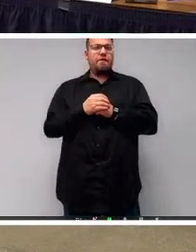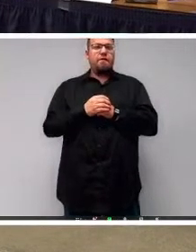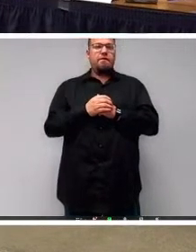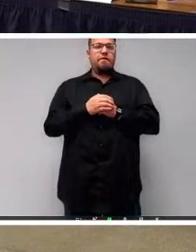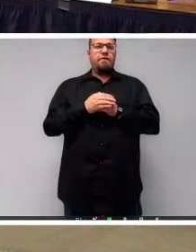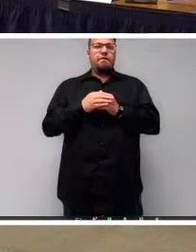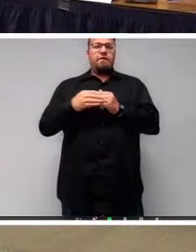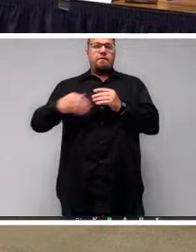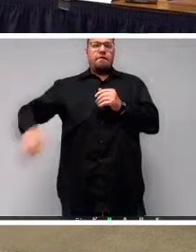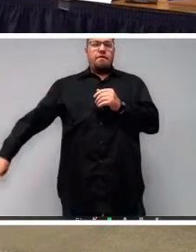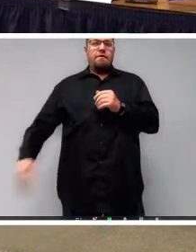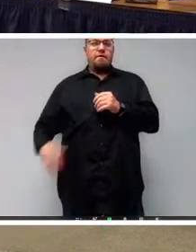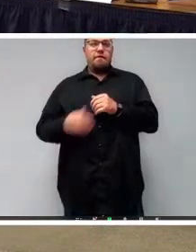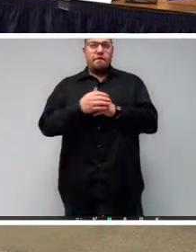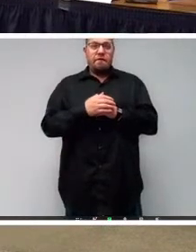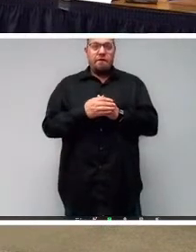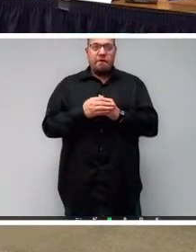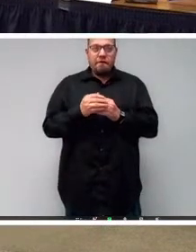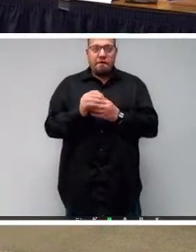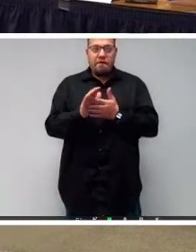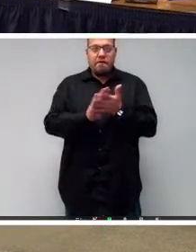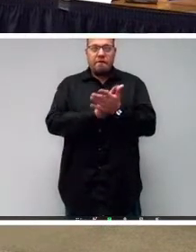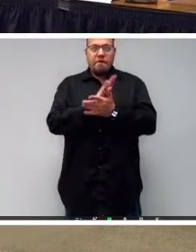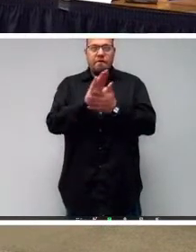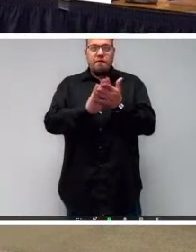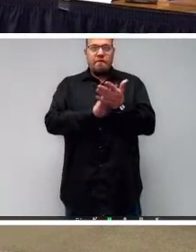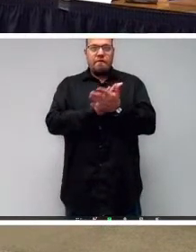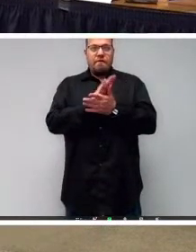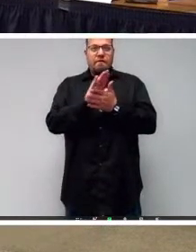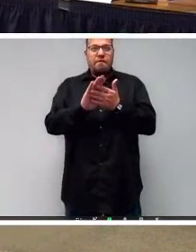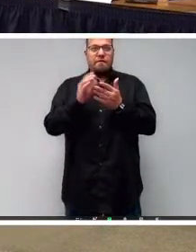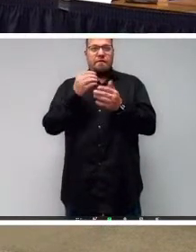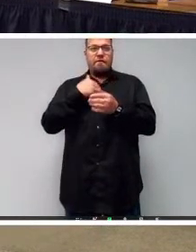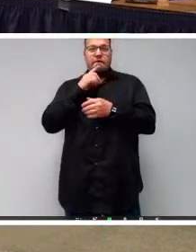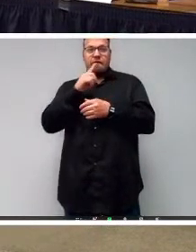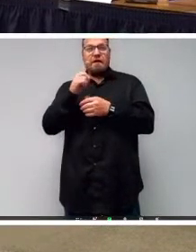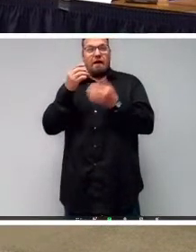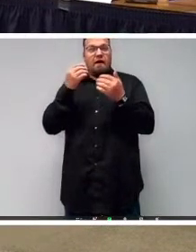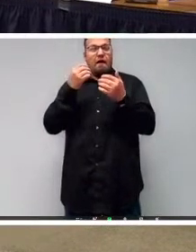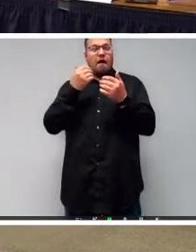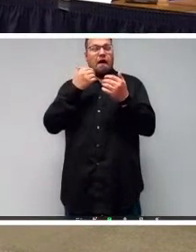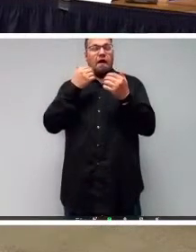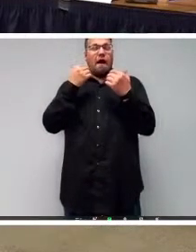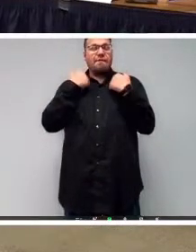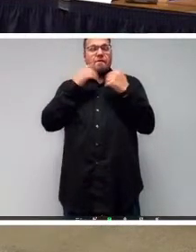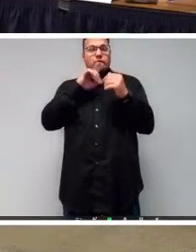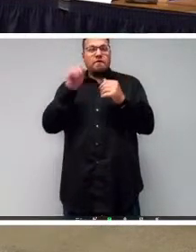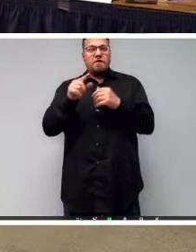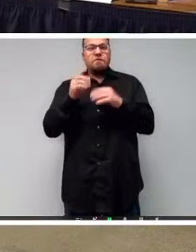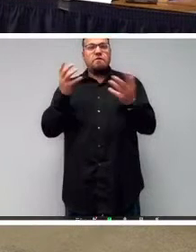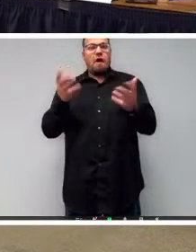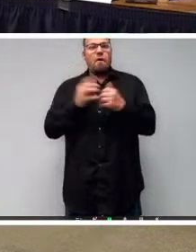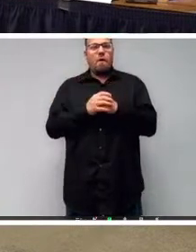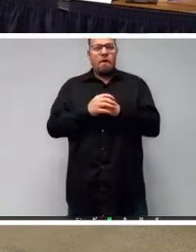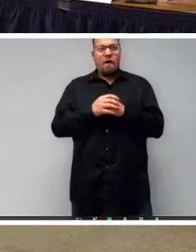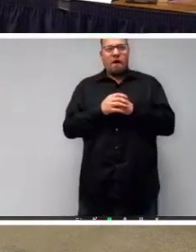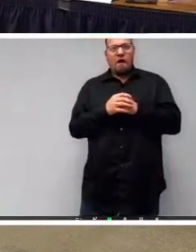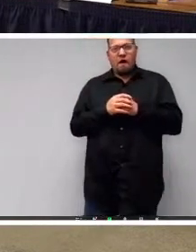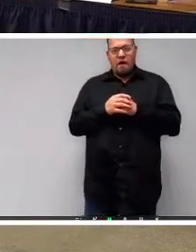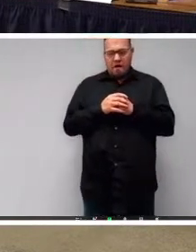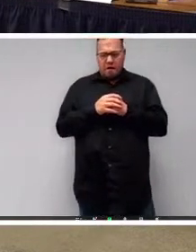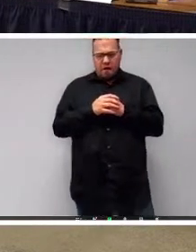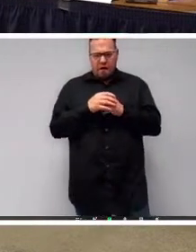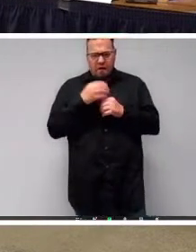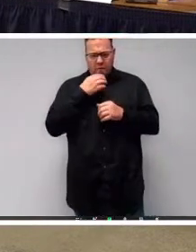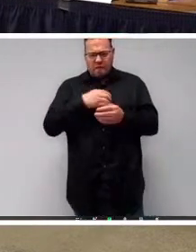Hearing no request for minutia. I do actually have a question. Okay. So I wish there was page numbers